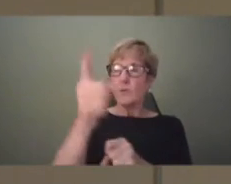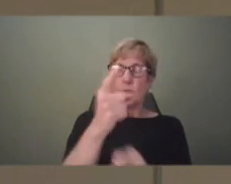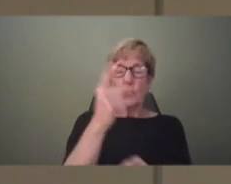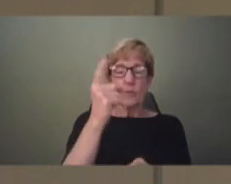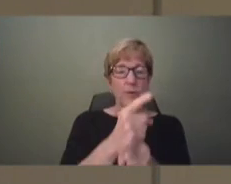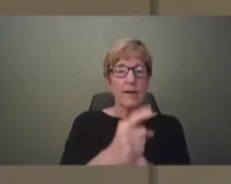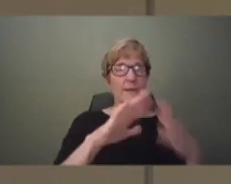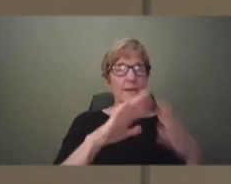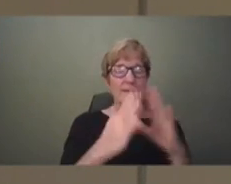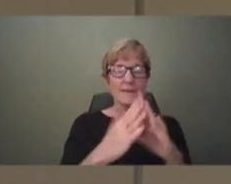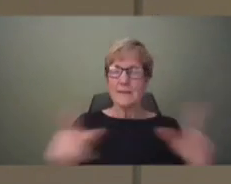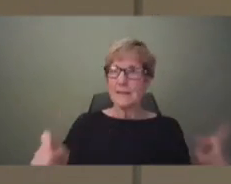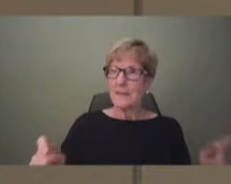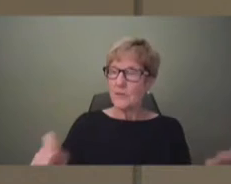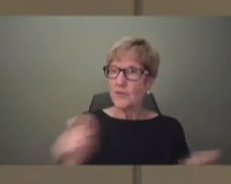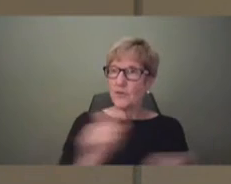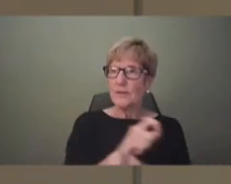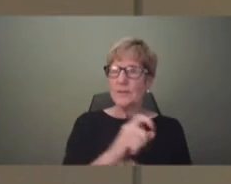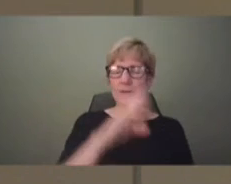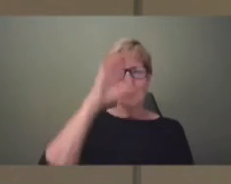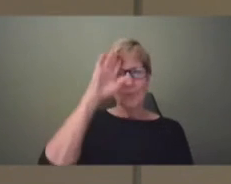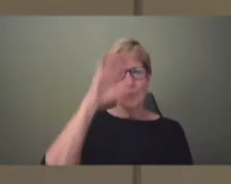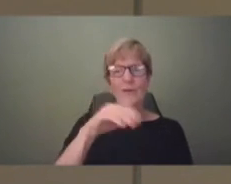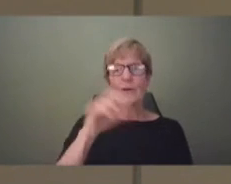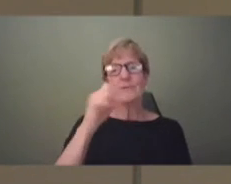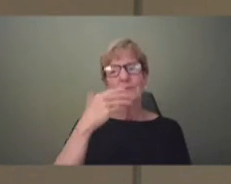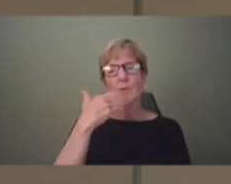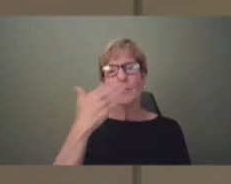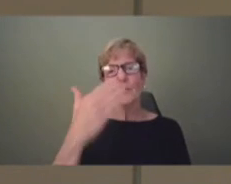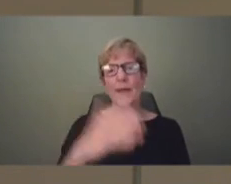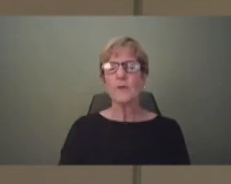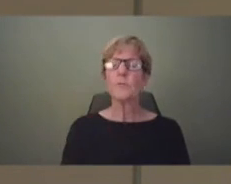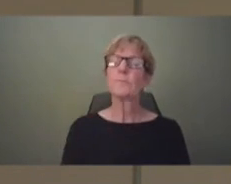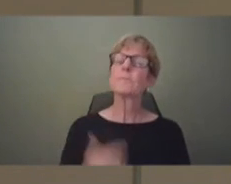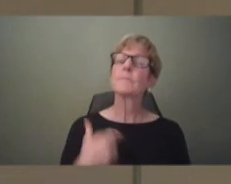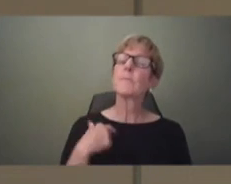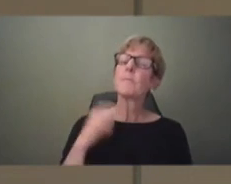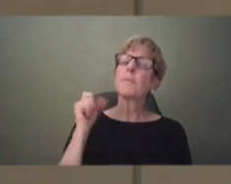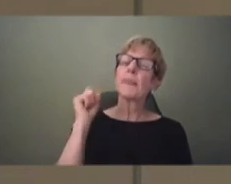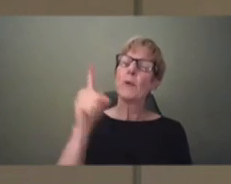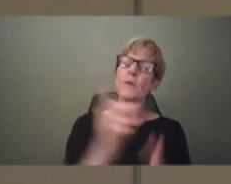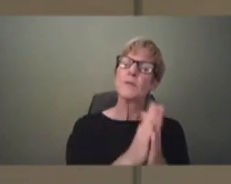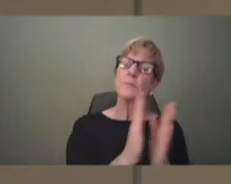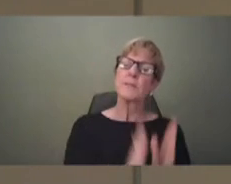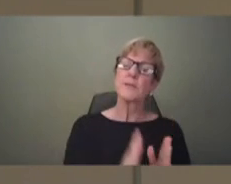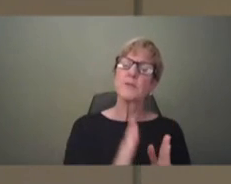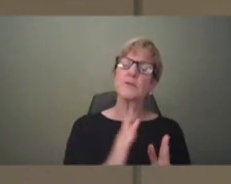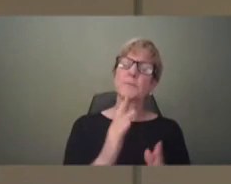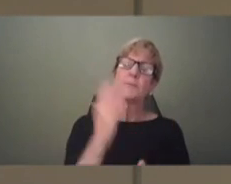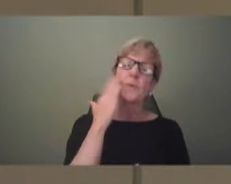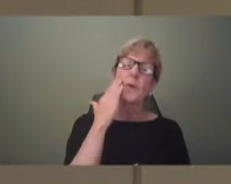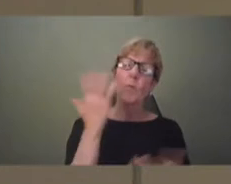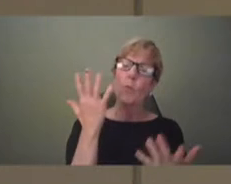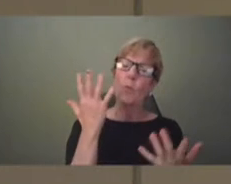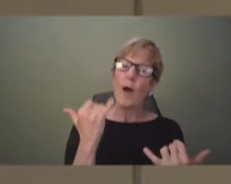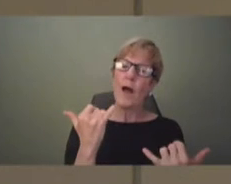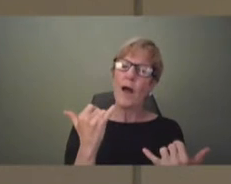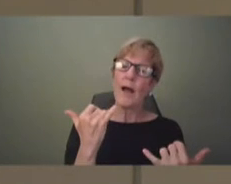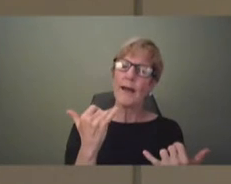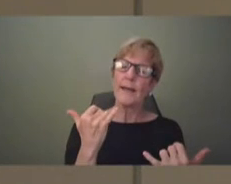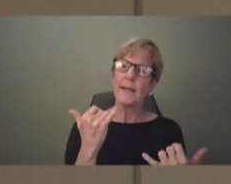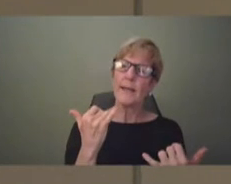changing we know that so thank you I have a question for the petitioner I just wanted to know why they